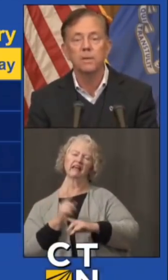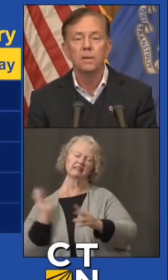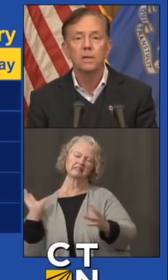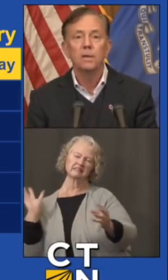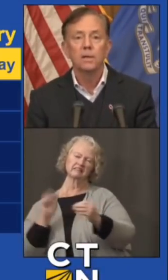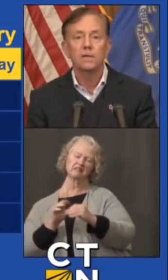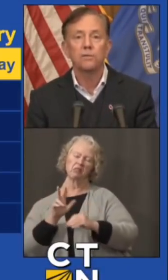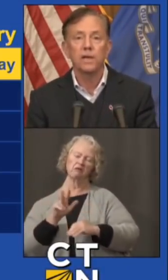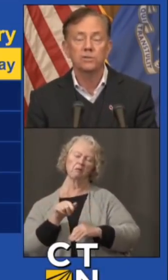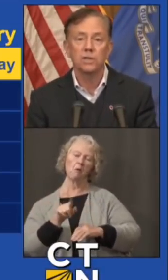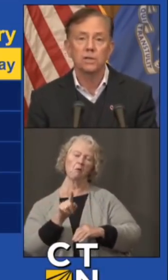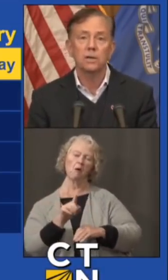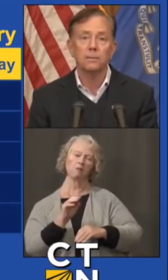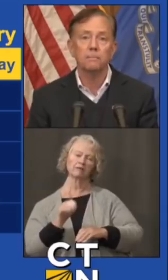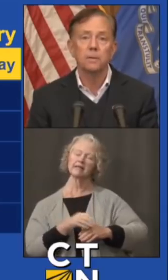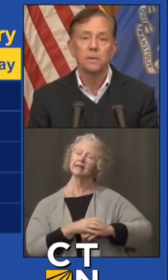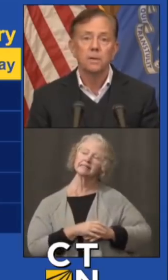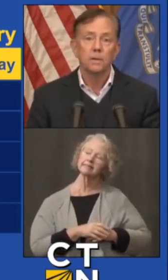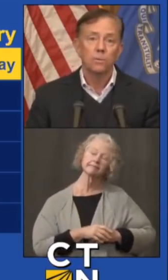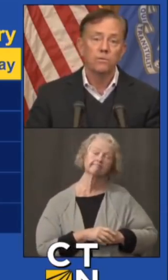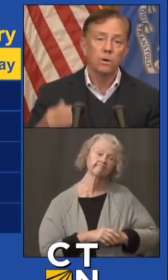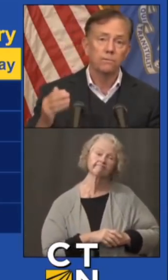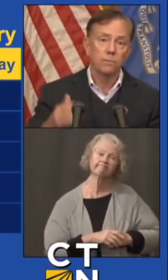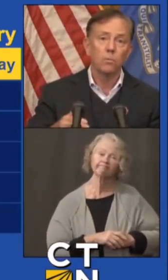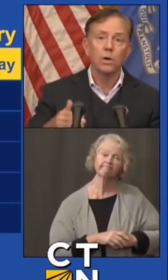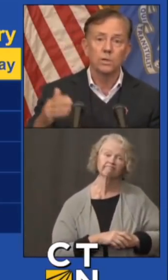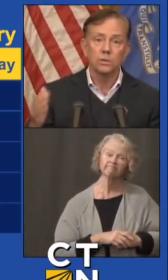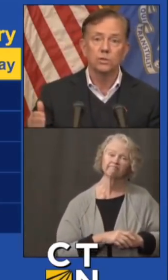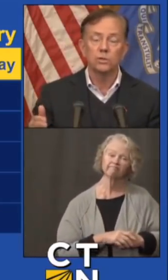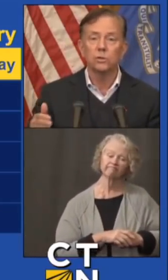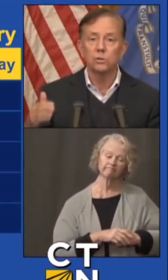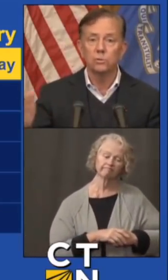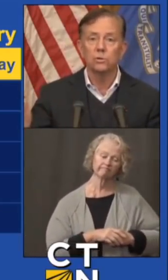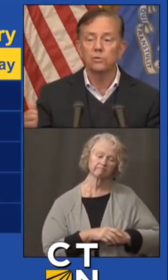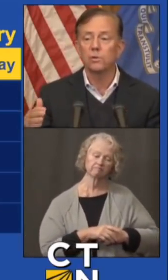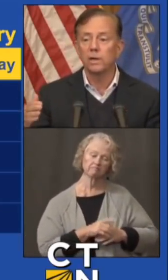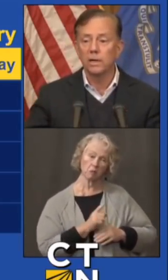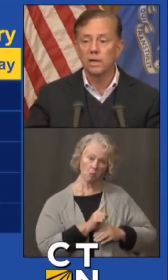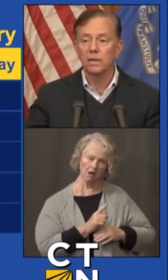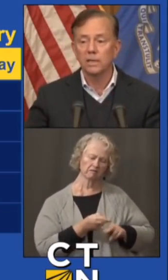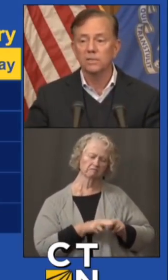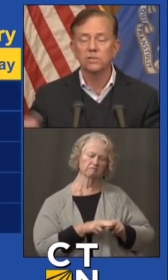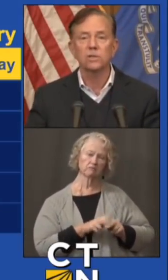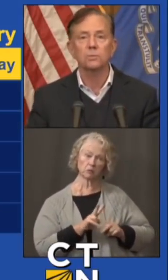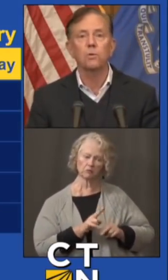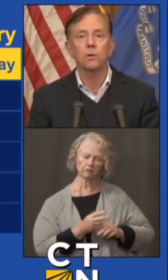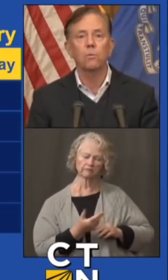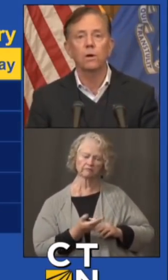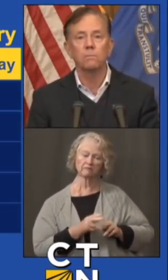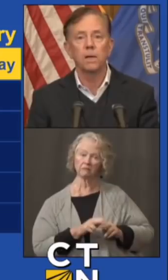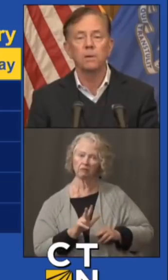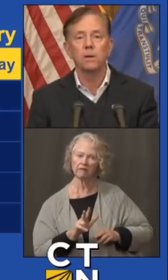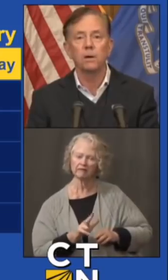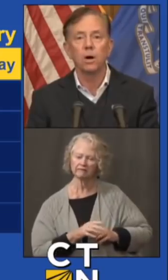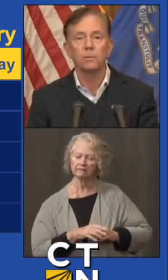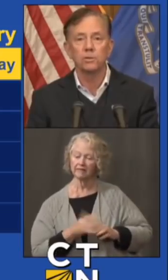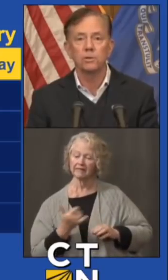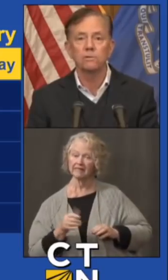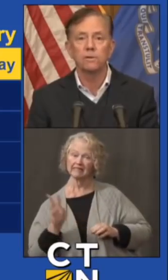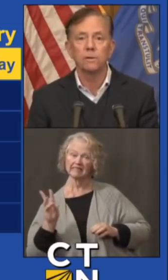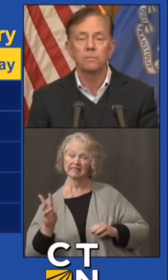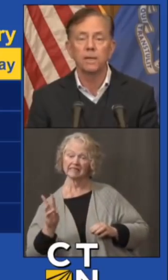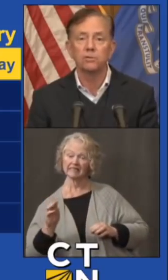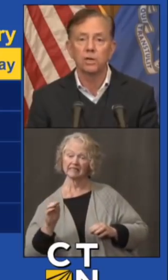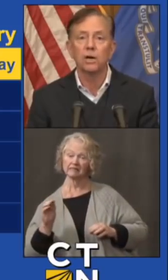but let's face it. We've gone from 1 to 2 to 3, and this 6.1 may be a